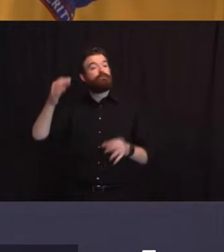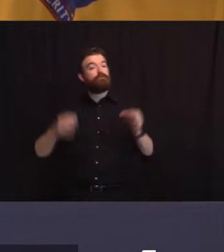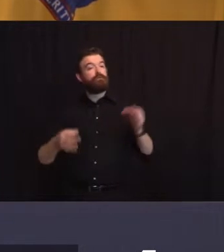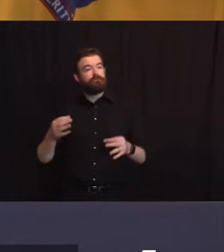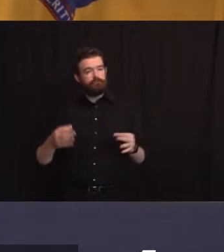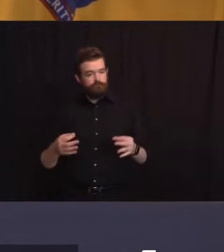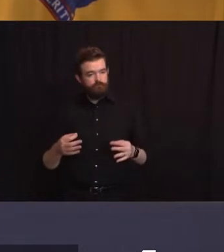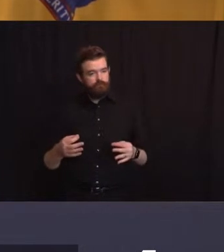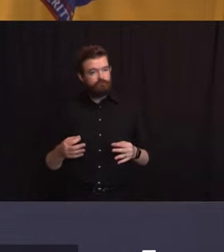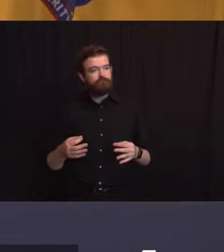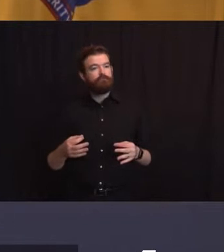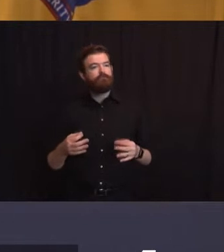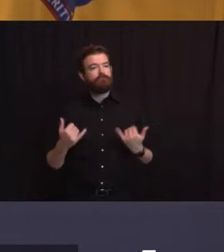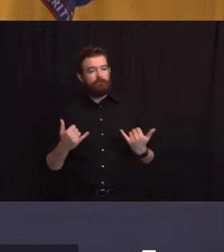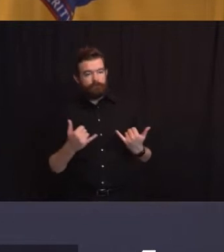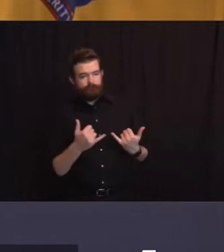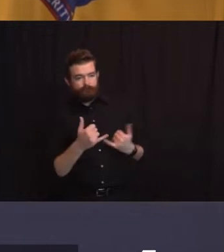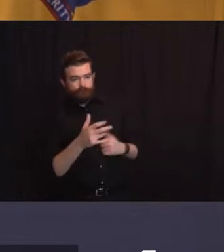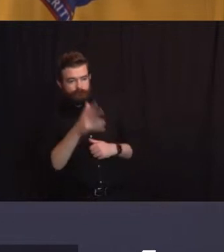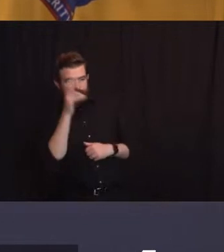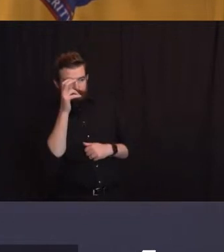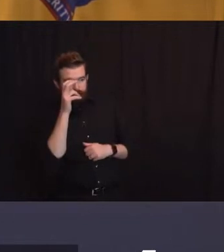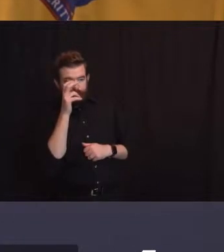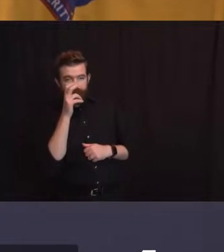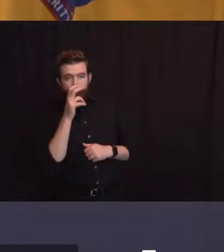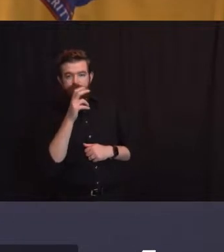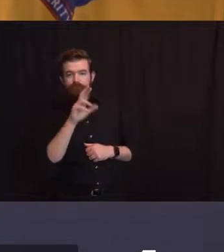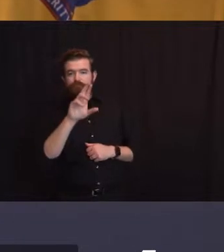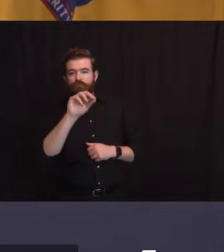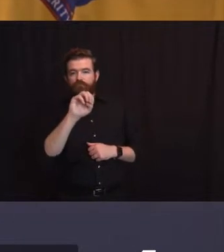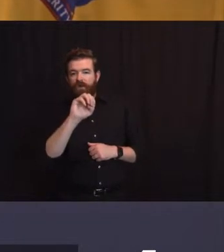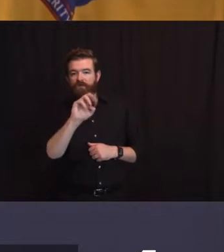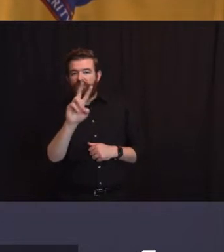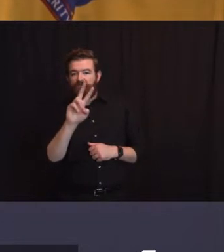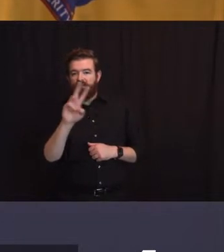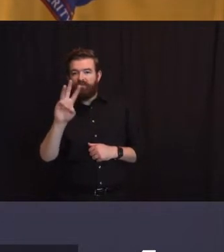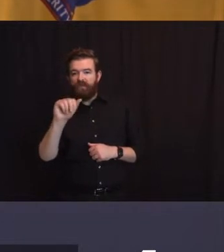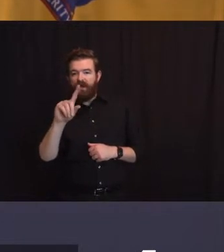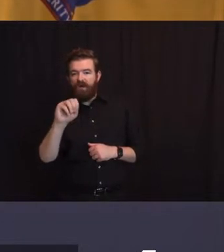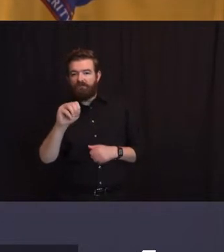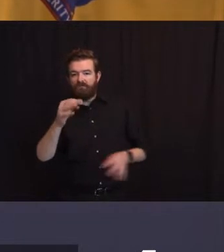Yeah. Is this the Mississippi case? Yeah, I believe so. Yep.